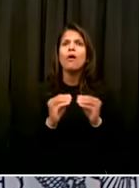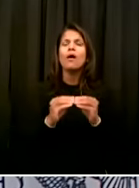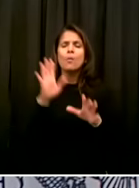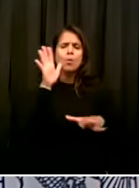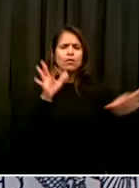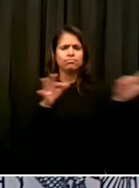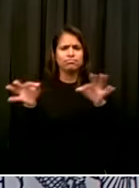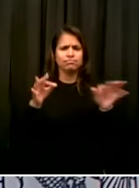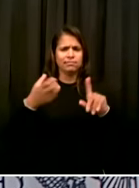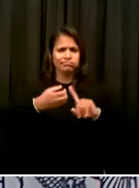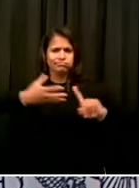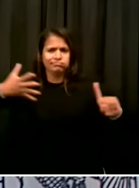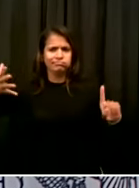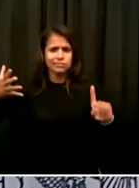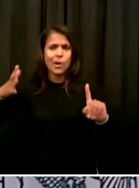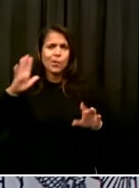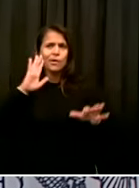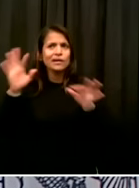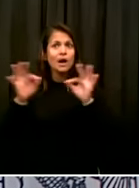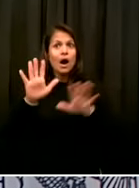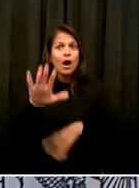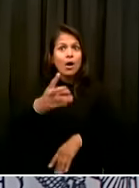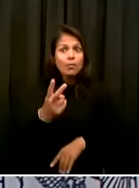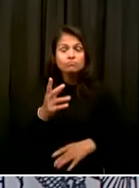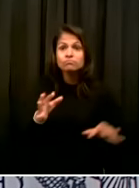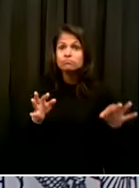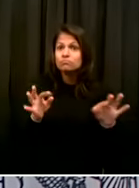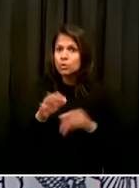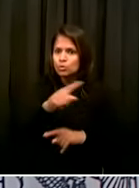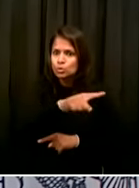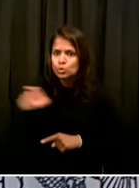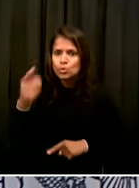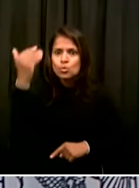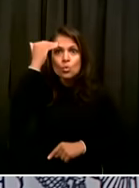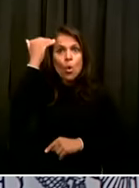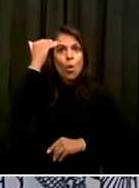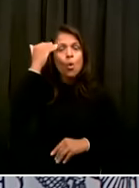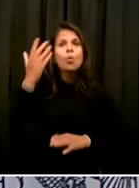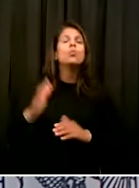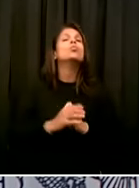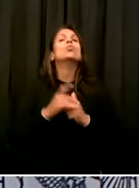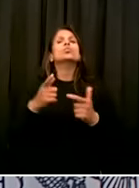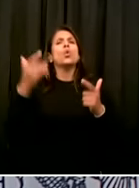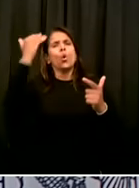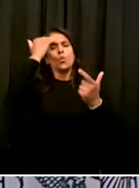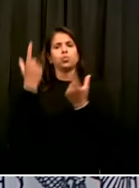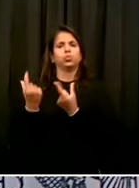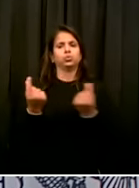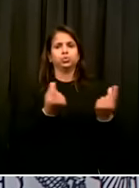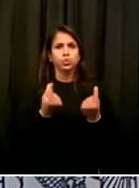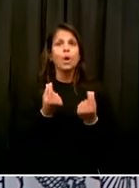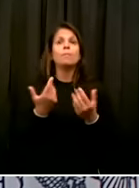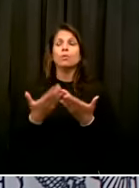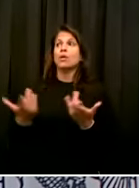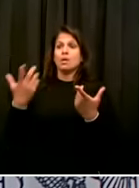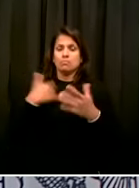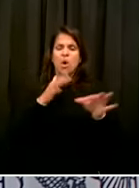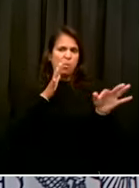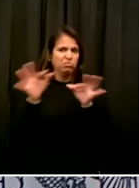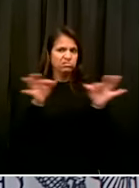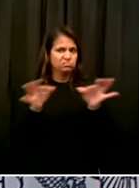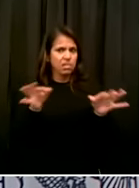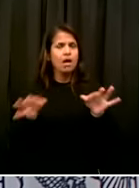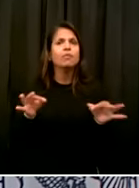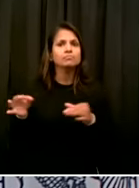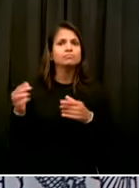you recognize what you have to do, because that's what's been the key ingredient. Now, the success